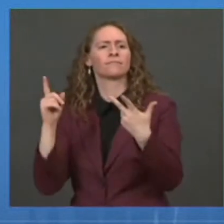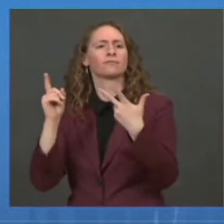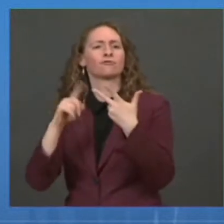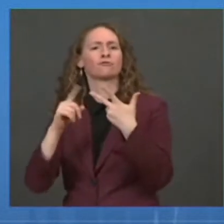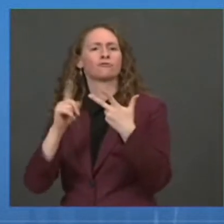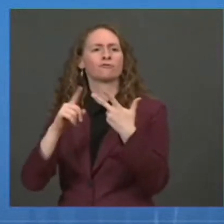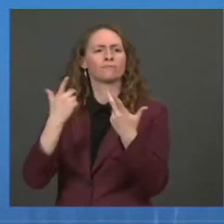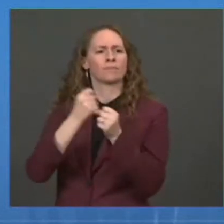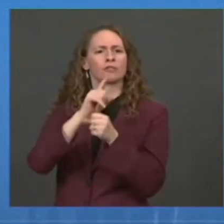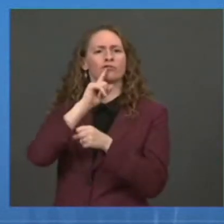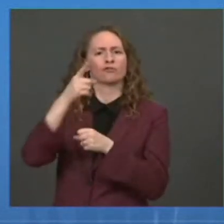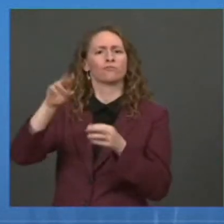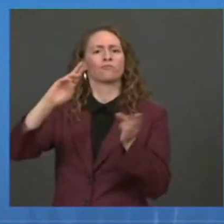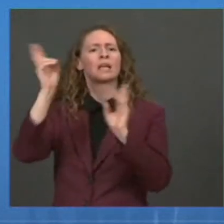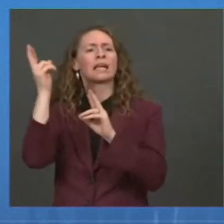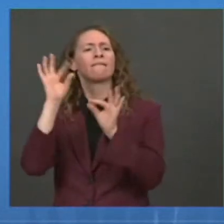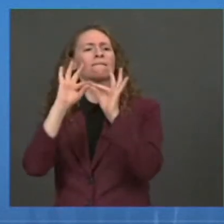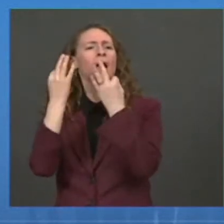Doctor?